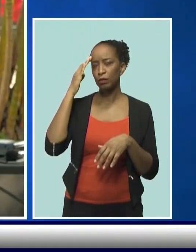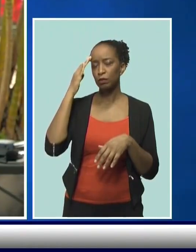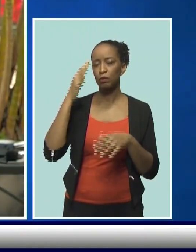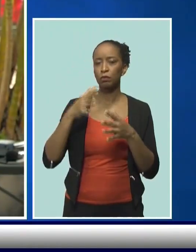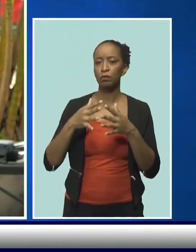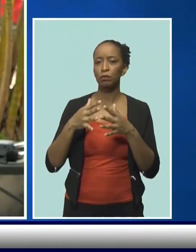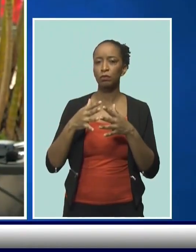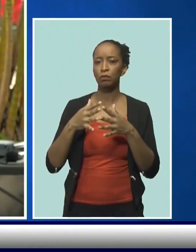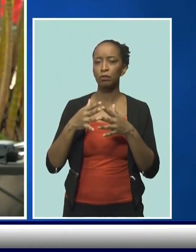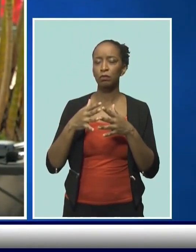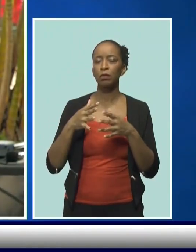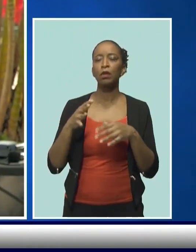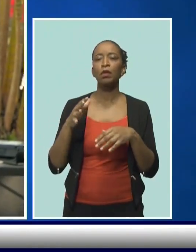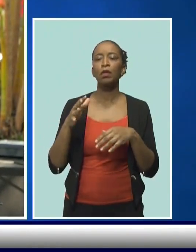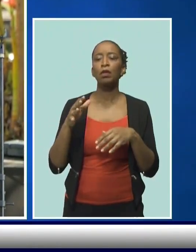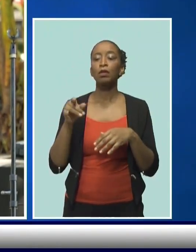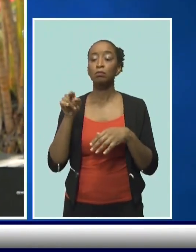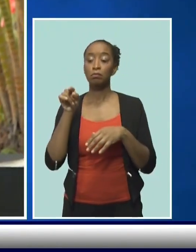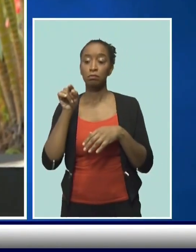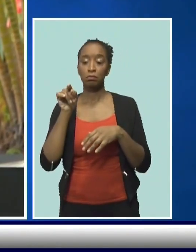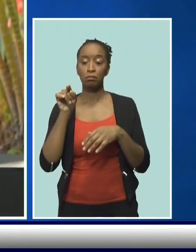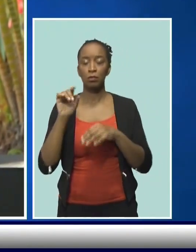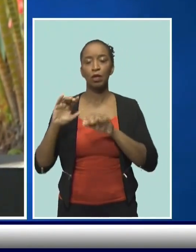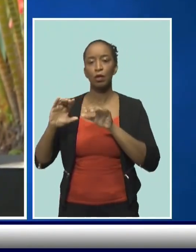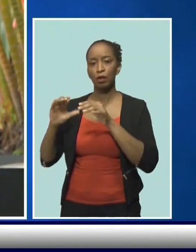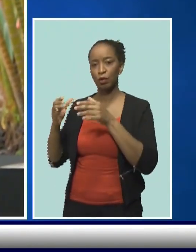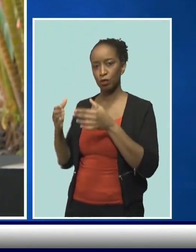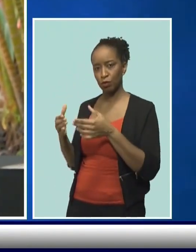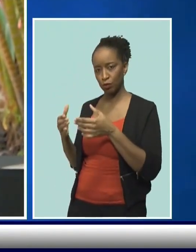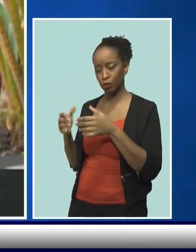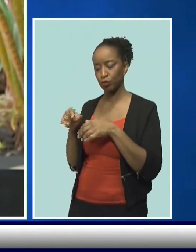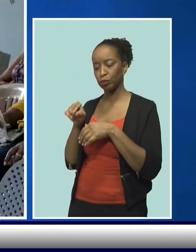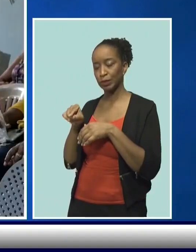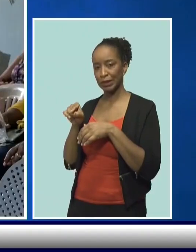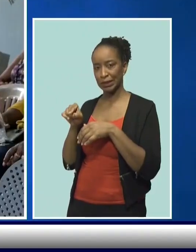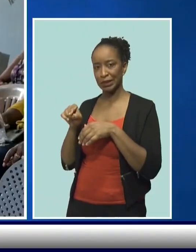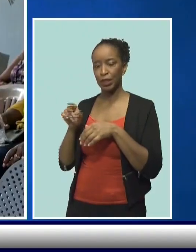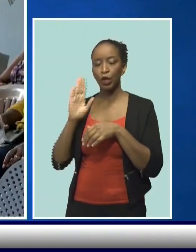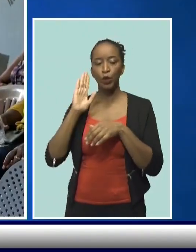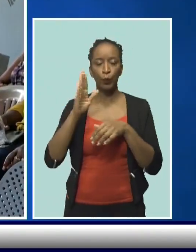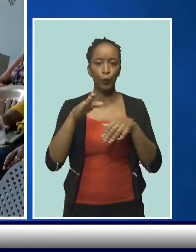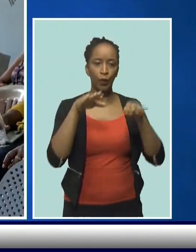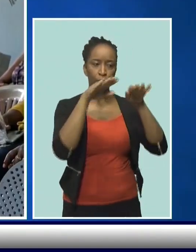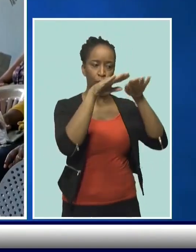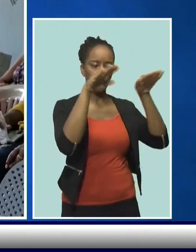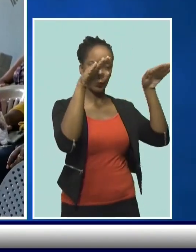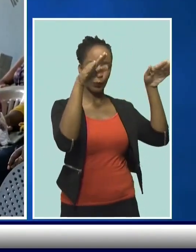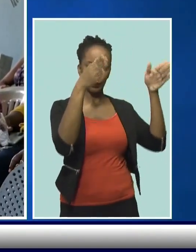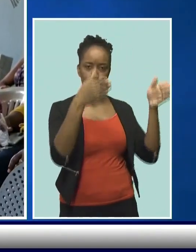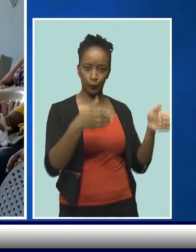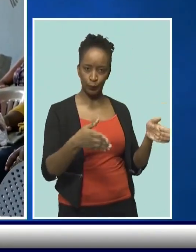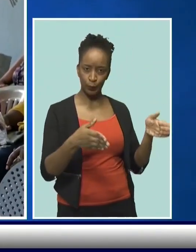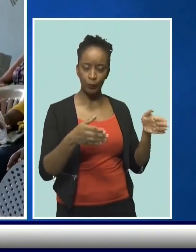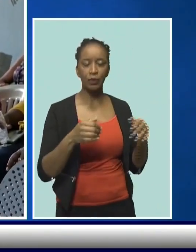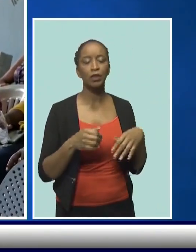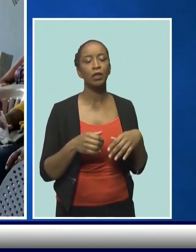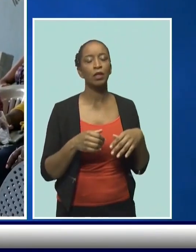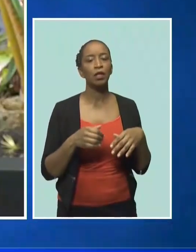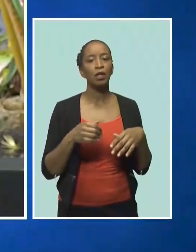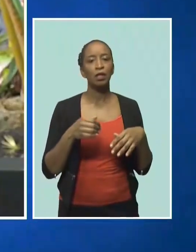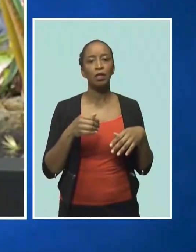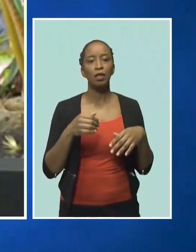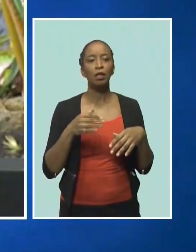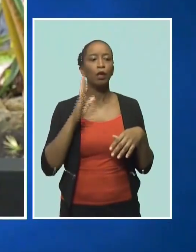side, about 20 feet, just to give space for if it rains, and also to give workshop space. And they're also going to be building